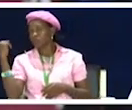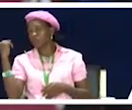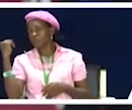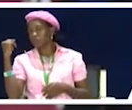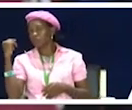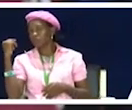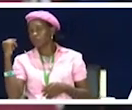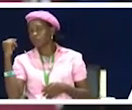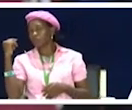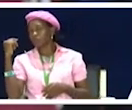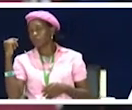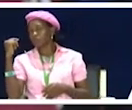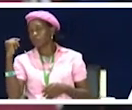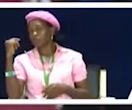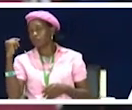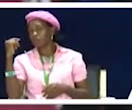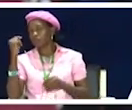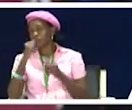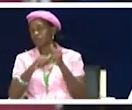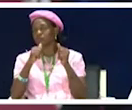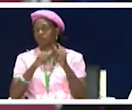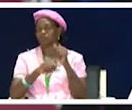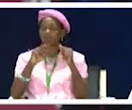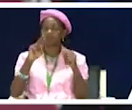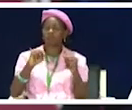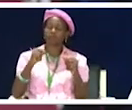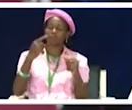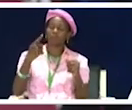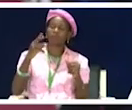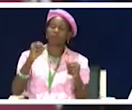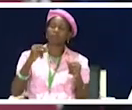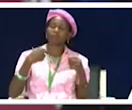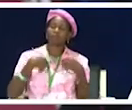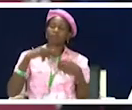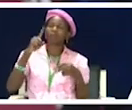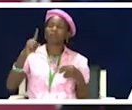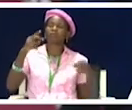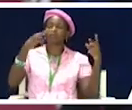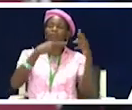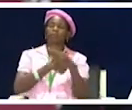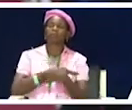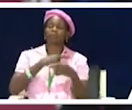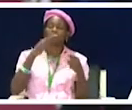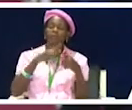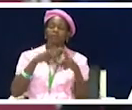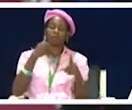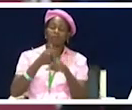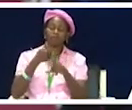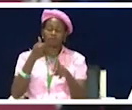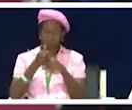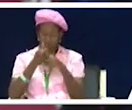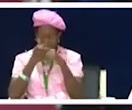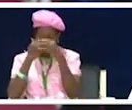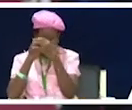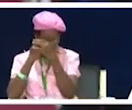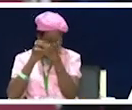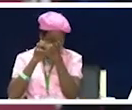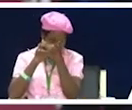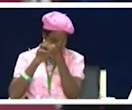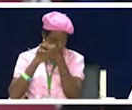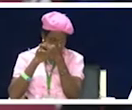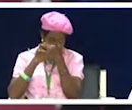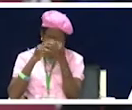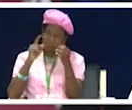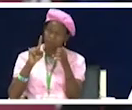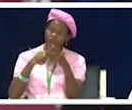And every AGO had a room to himself. And then